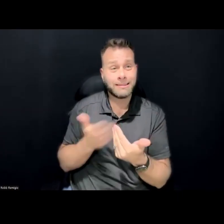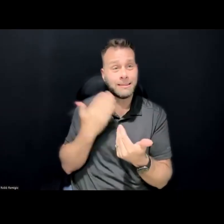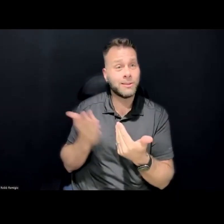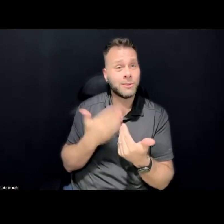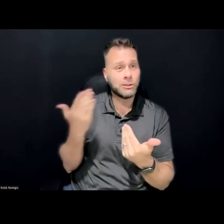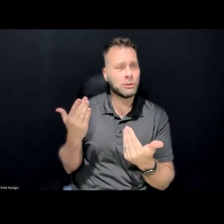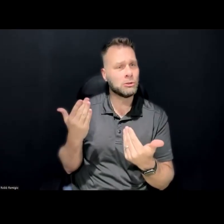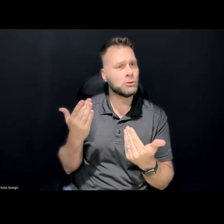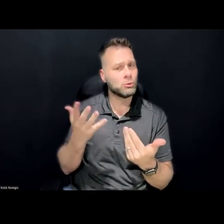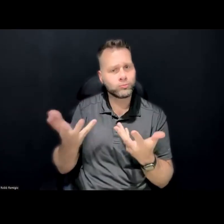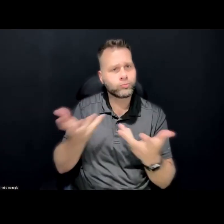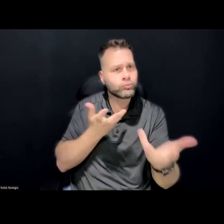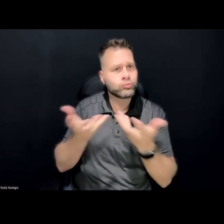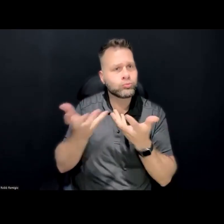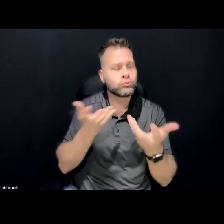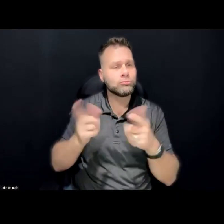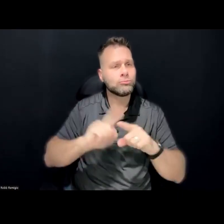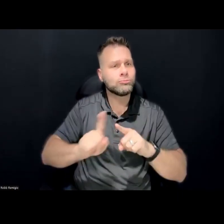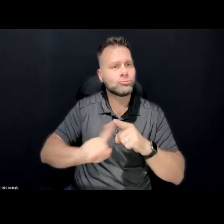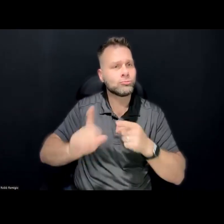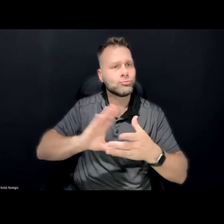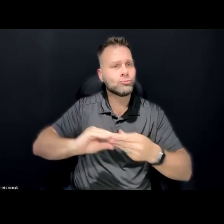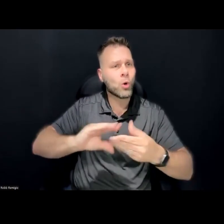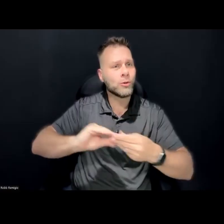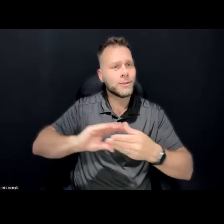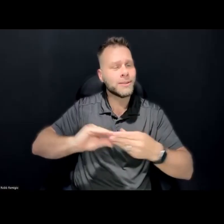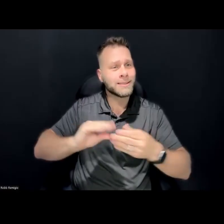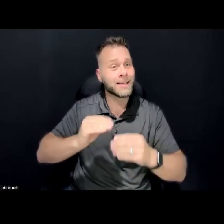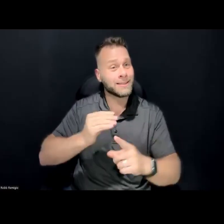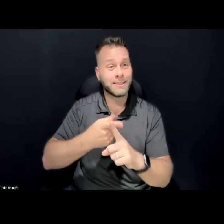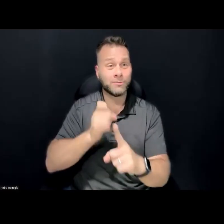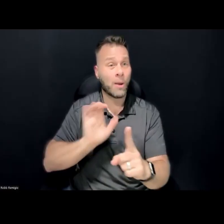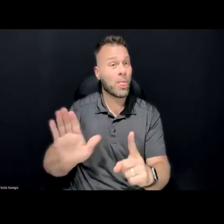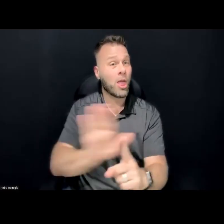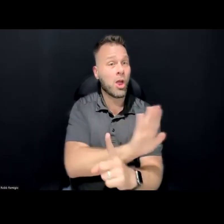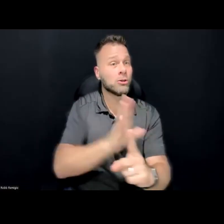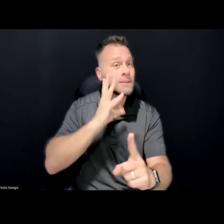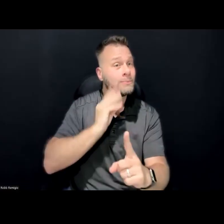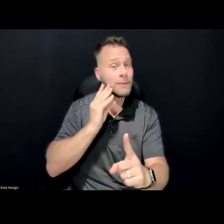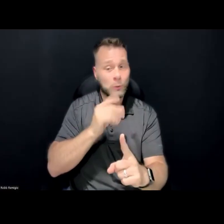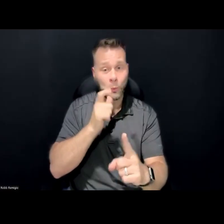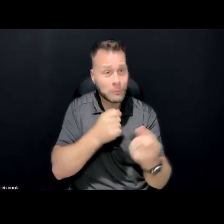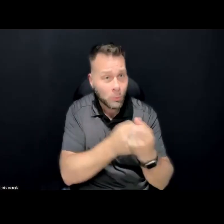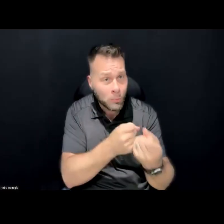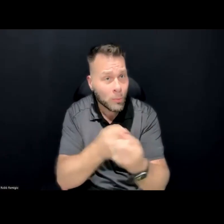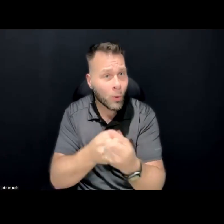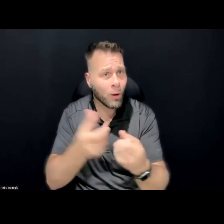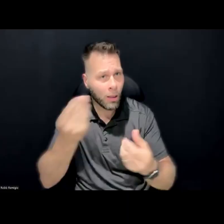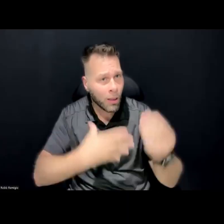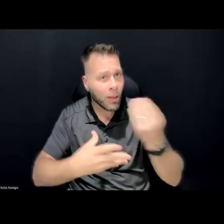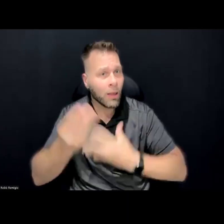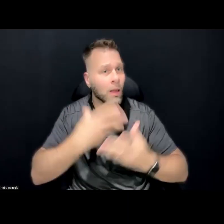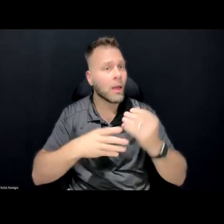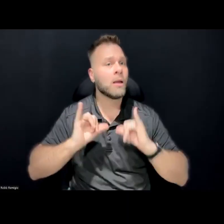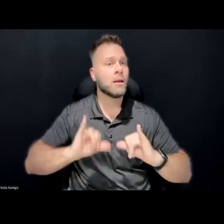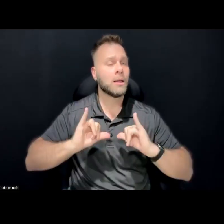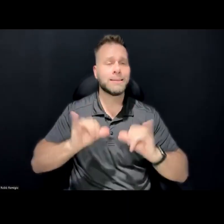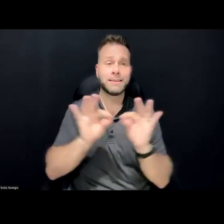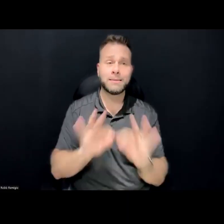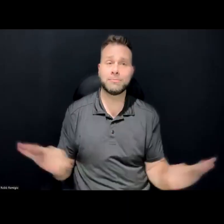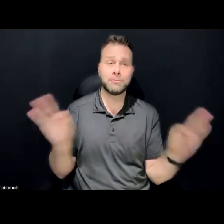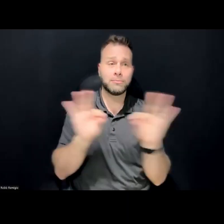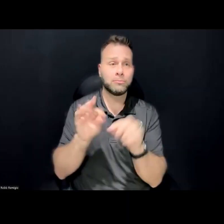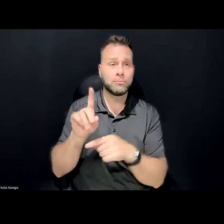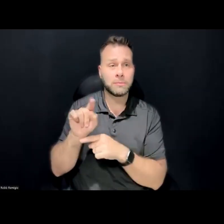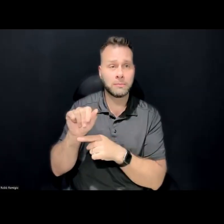compelling stories because they come right from the immigrants that we serve. So it's really, really important. An example